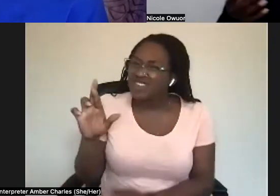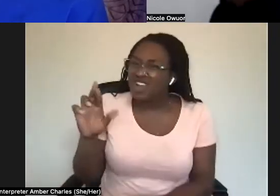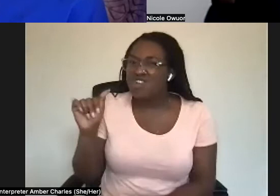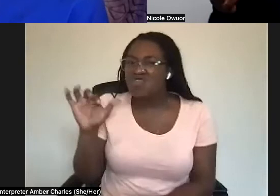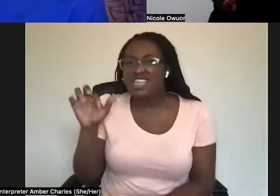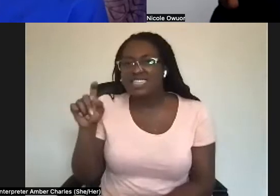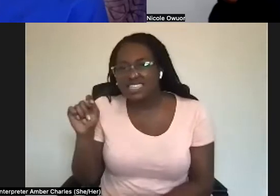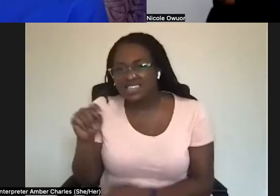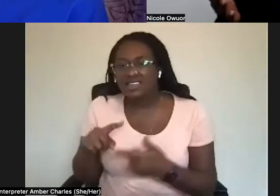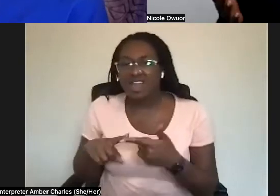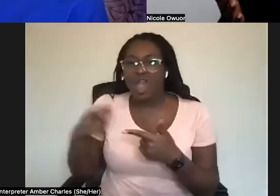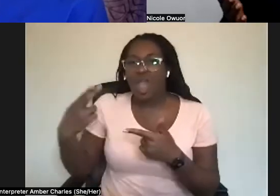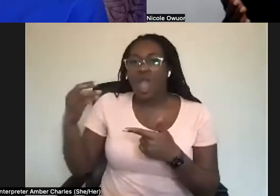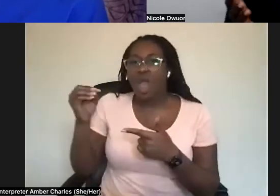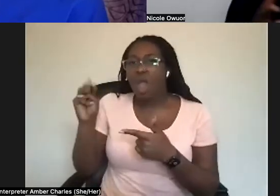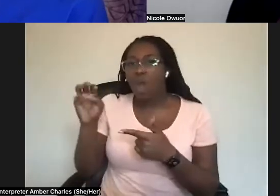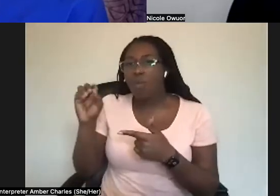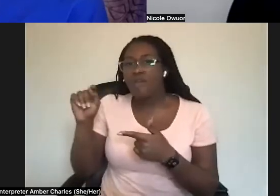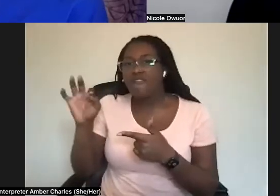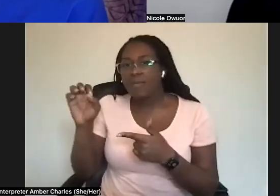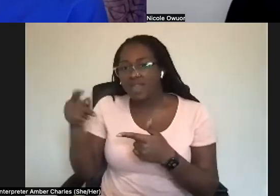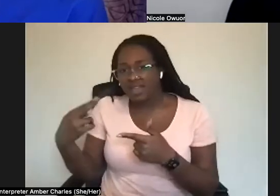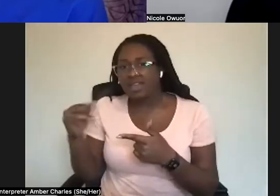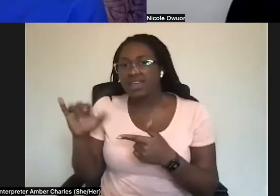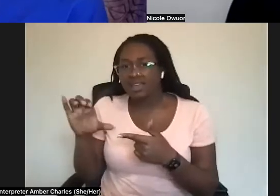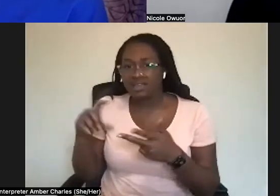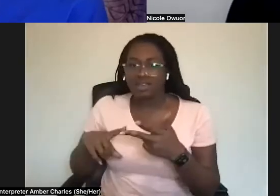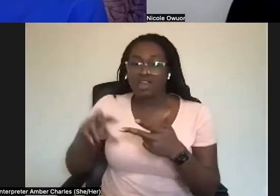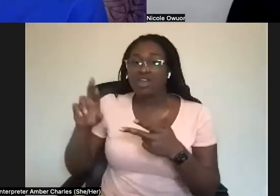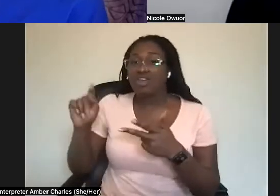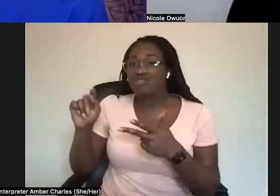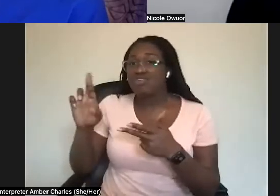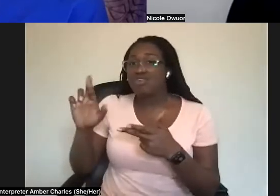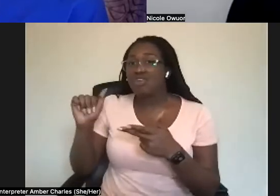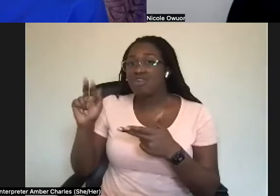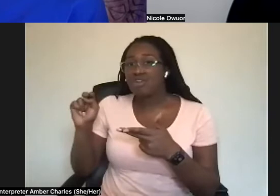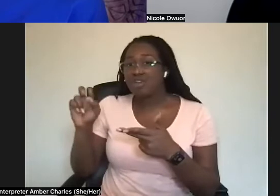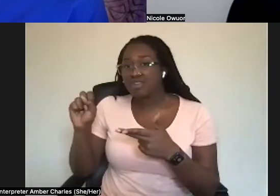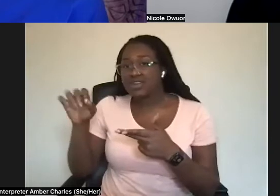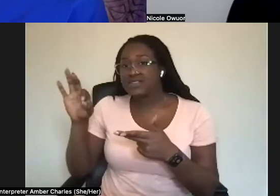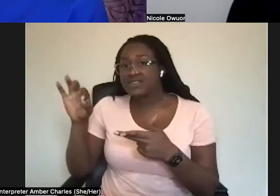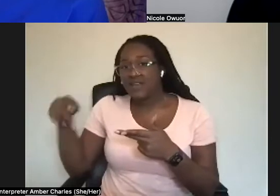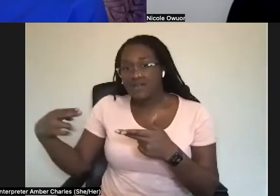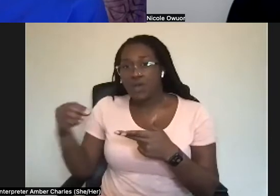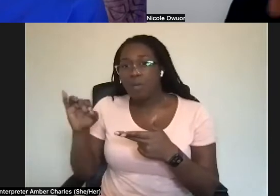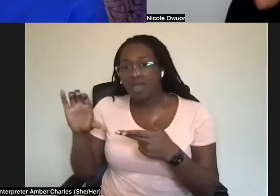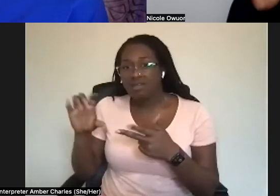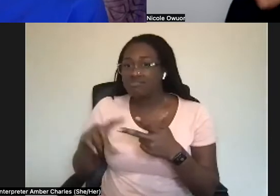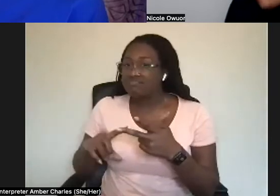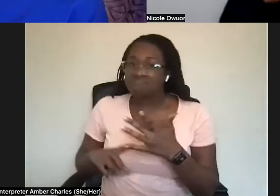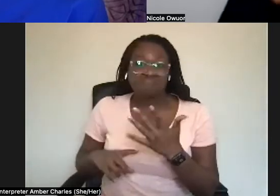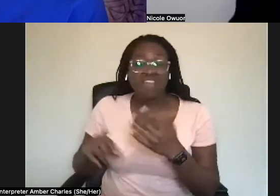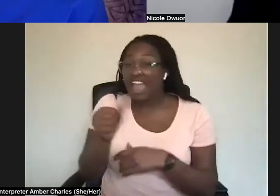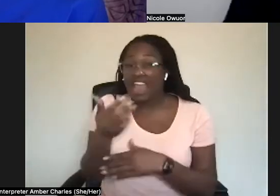homophobic or transphobic or anything is that they're not necessarily always going to start with